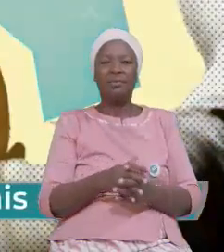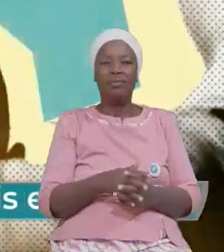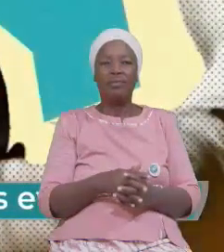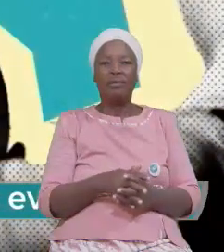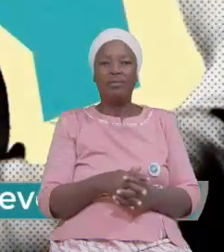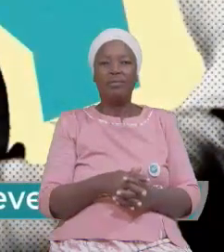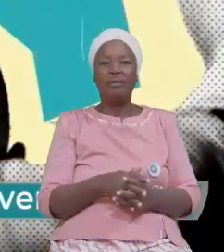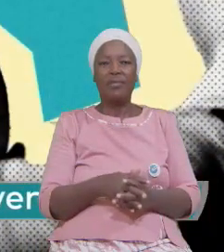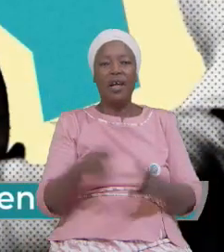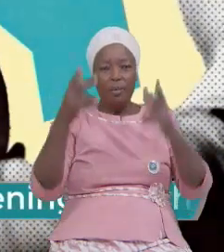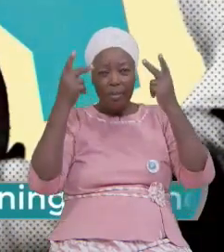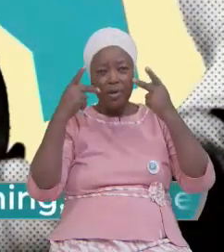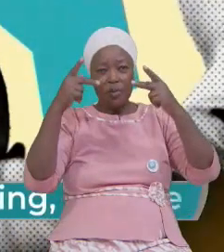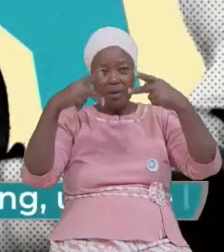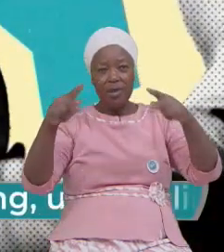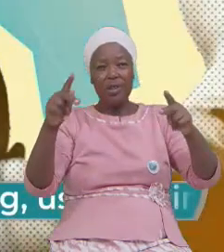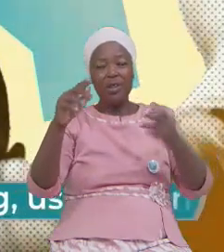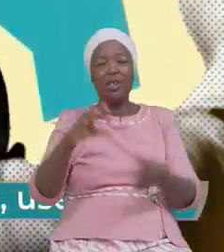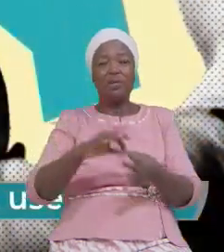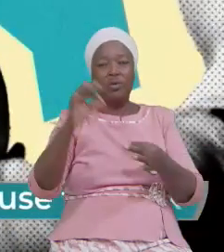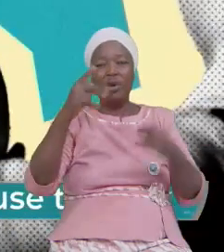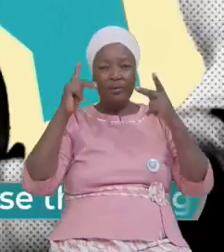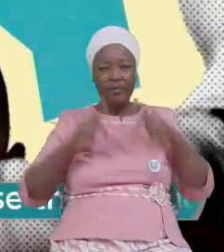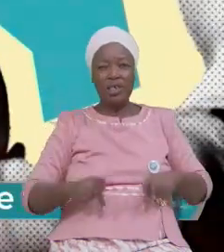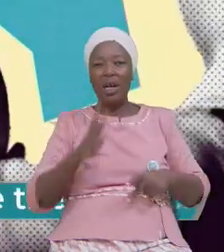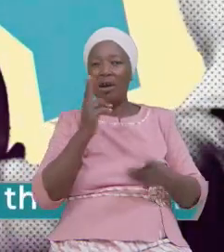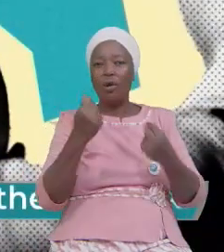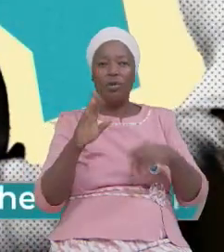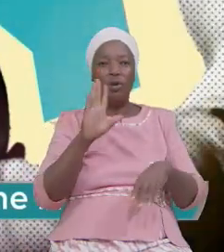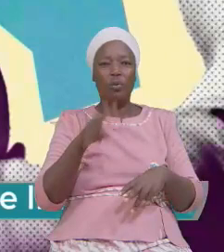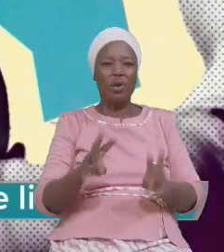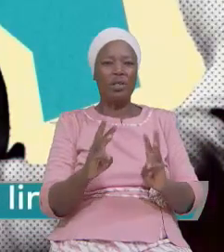Prosperity, spiritual and physical, are coming on your way.